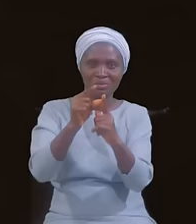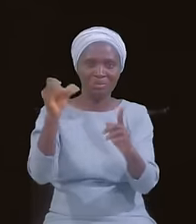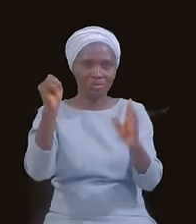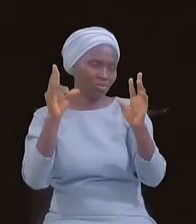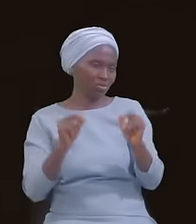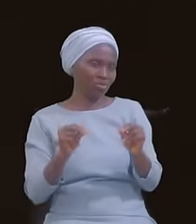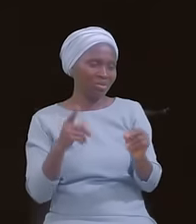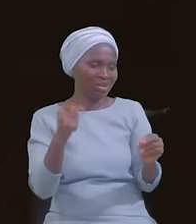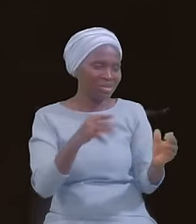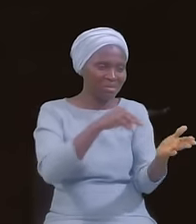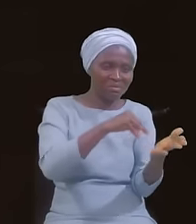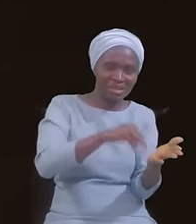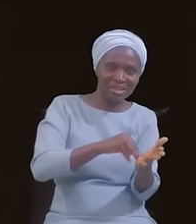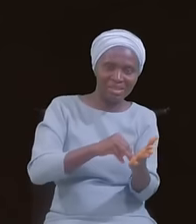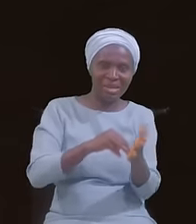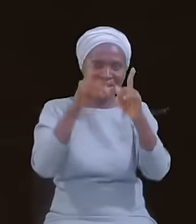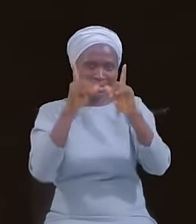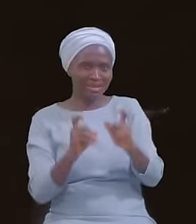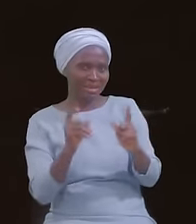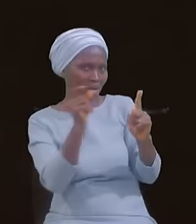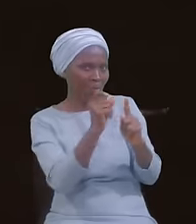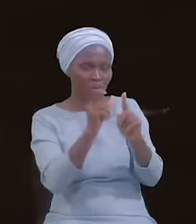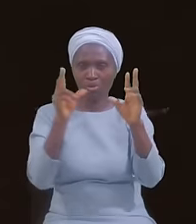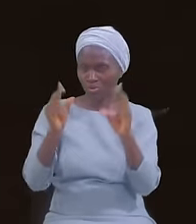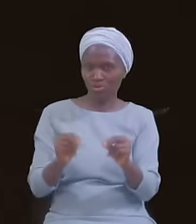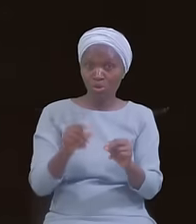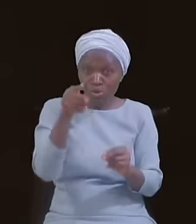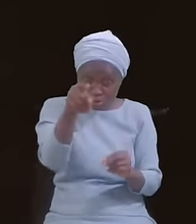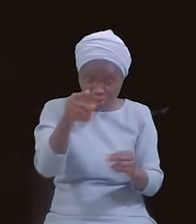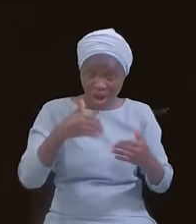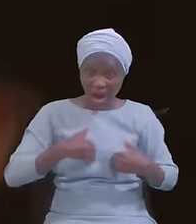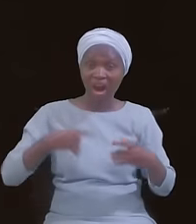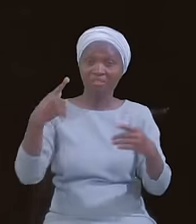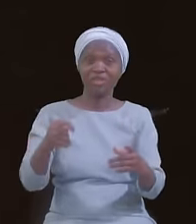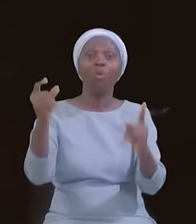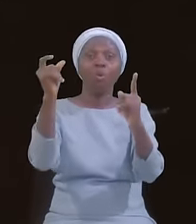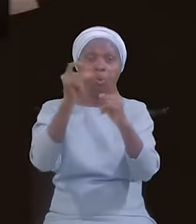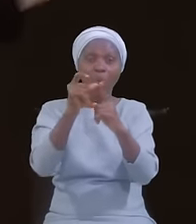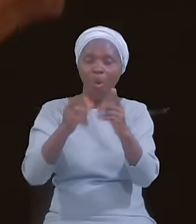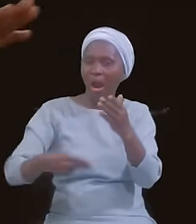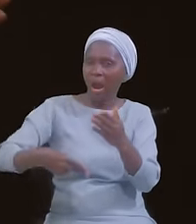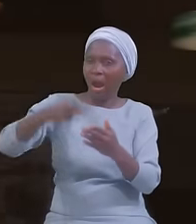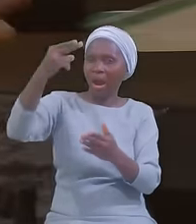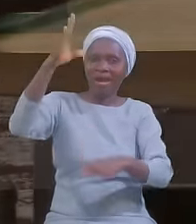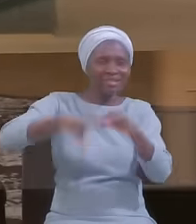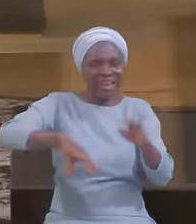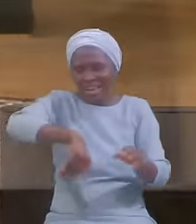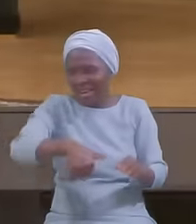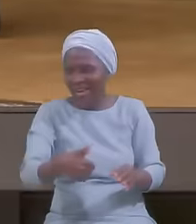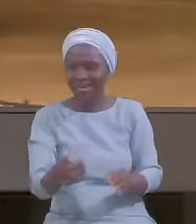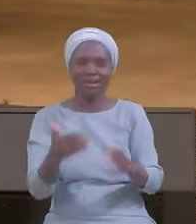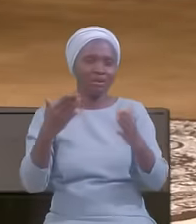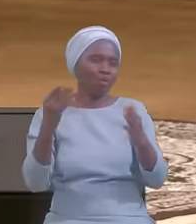the medical exam word. You have a word higher than anybody is telling